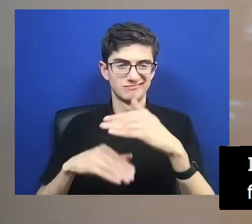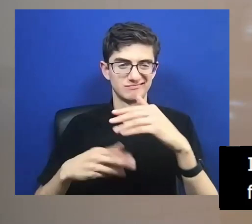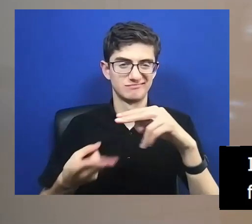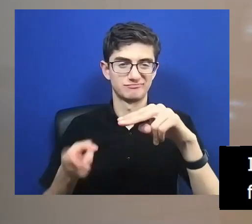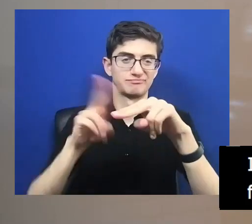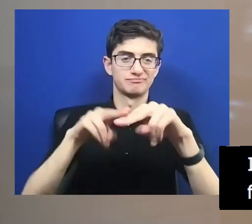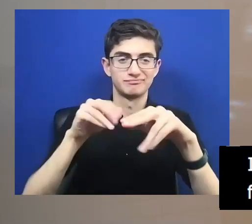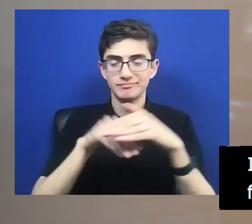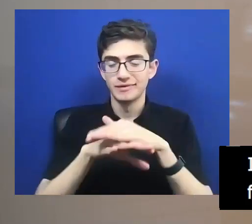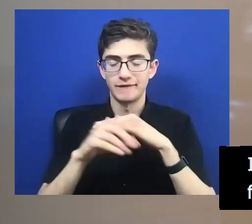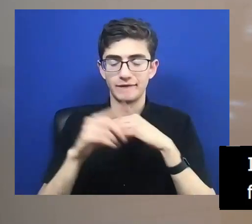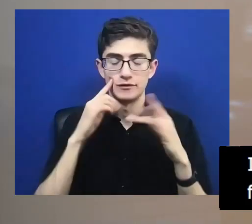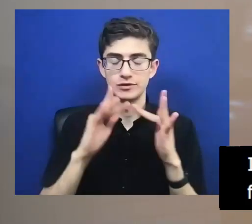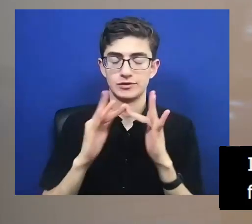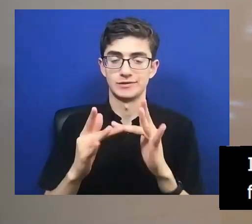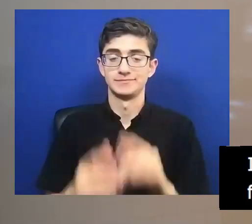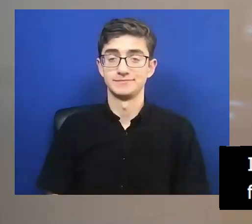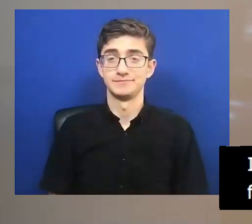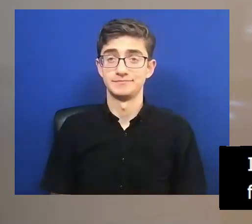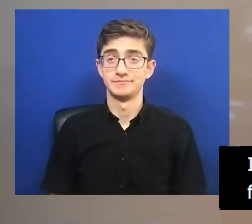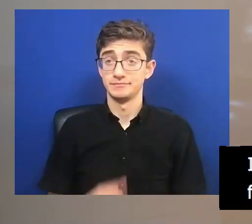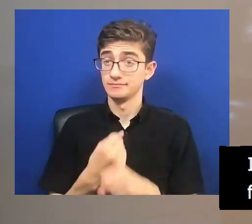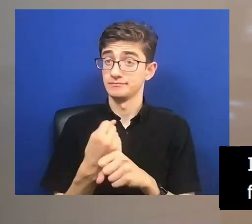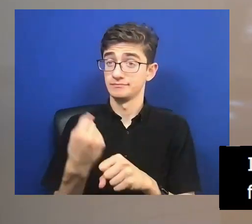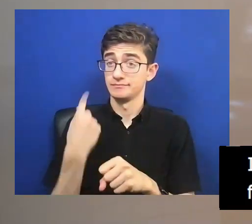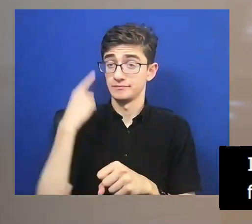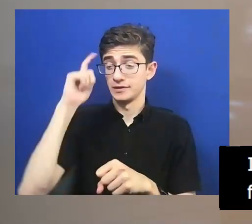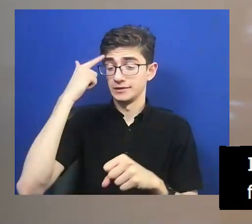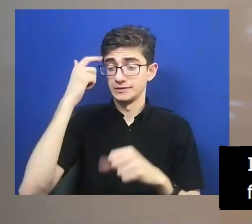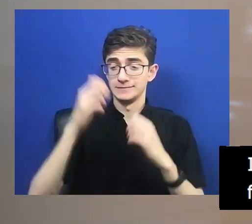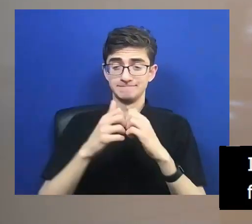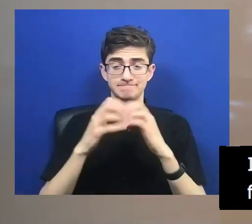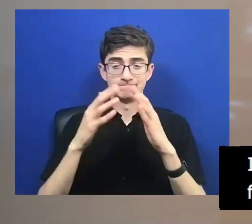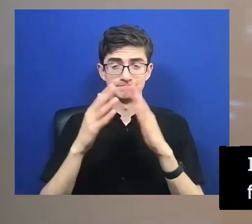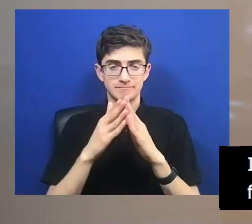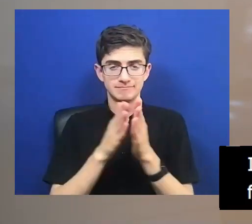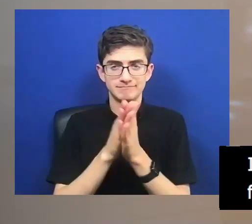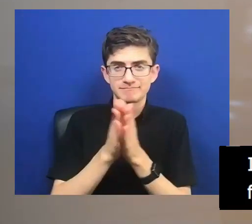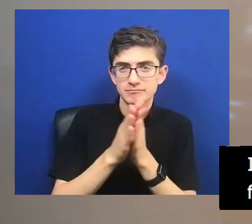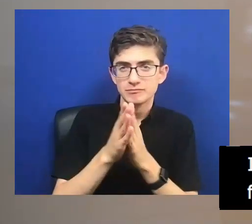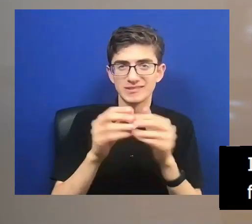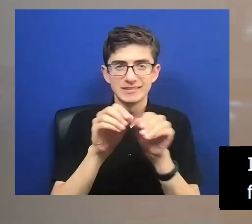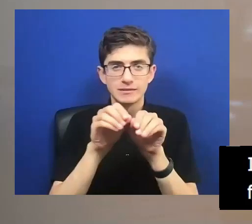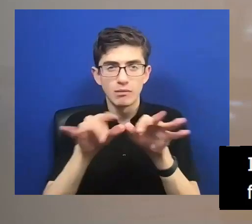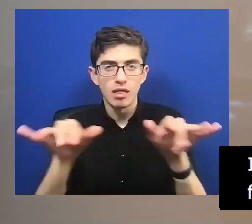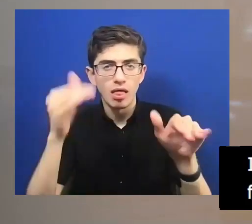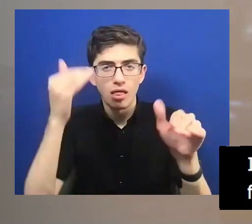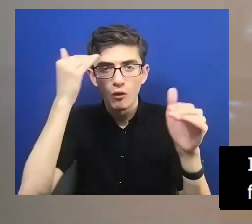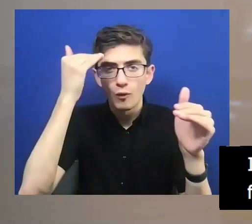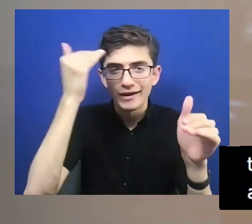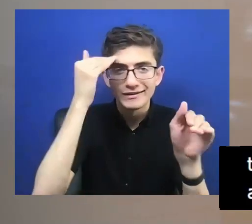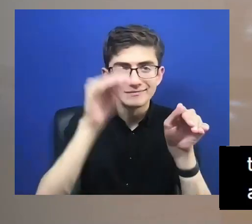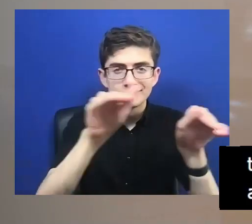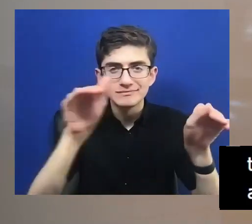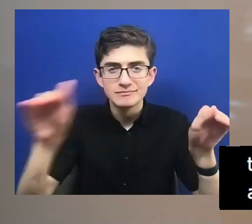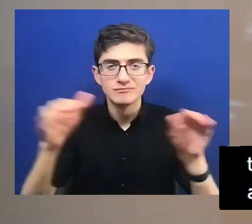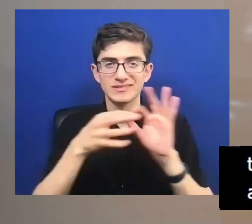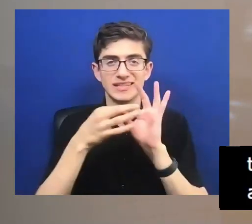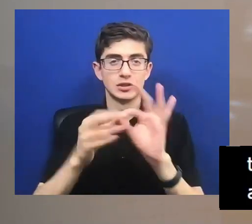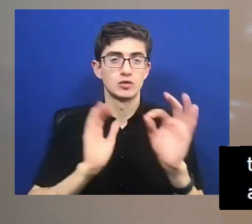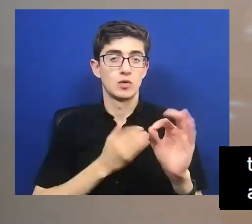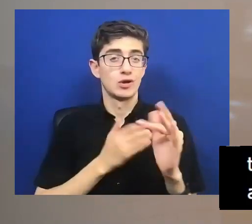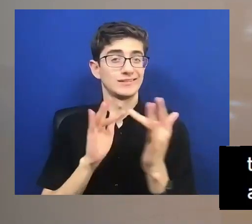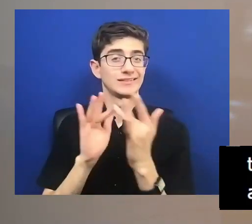initiative to build awareness of the Federal Affordable Connectivity Program. That program provides discounts to